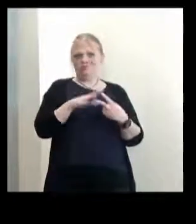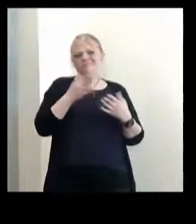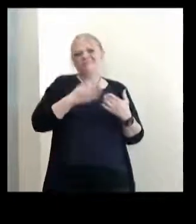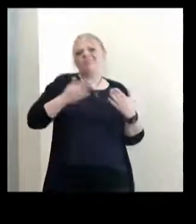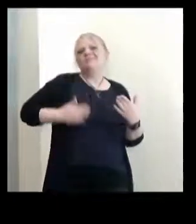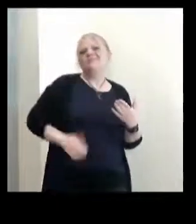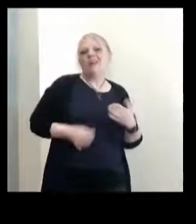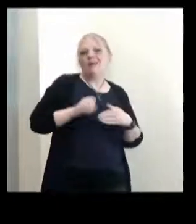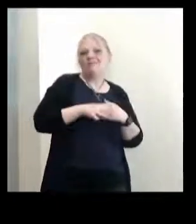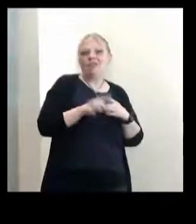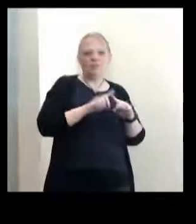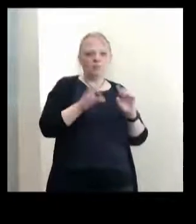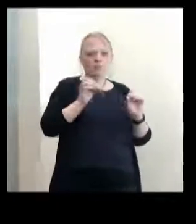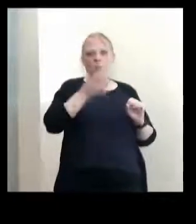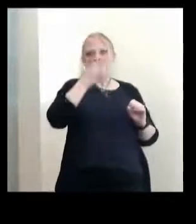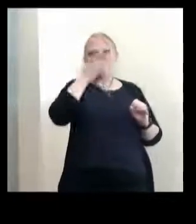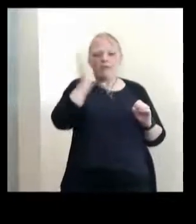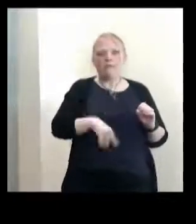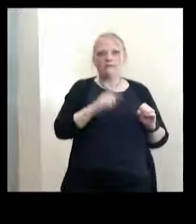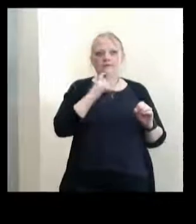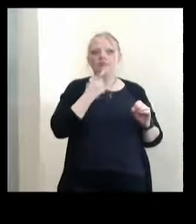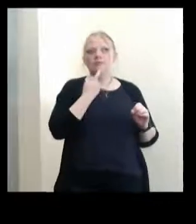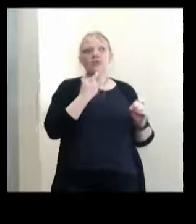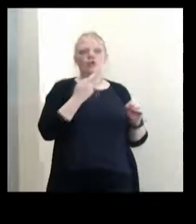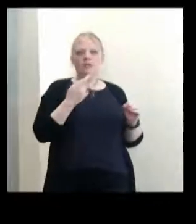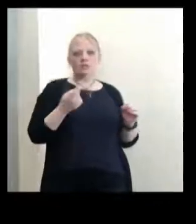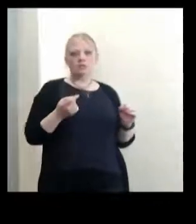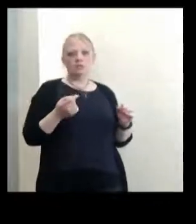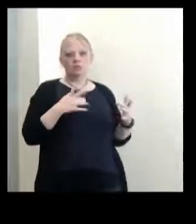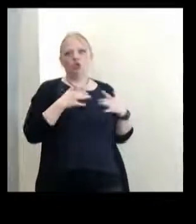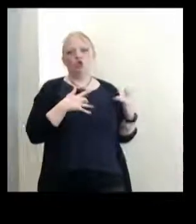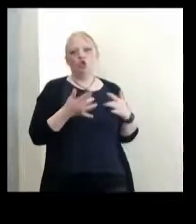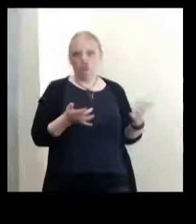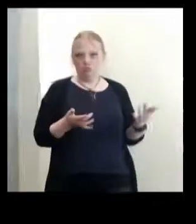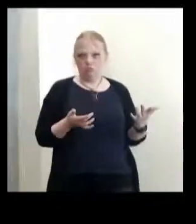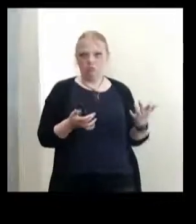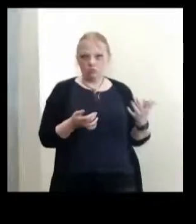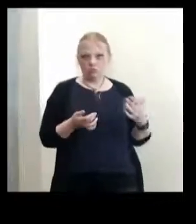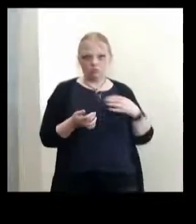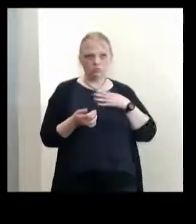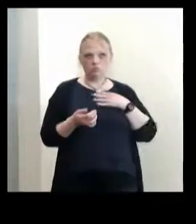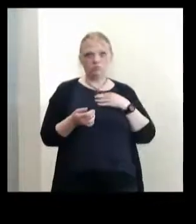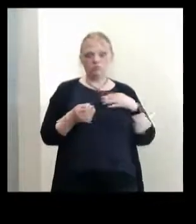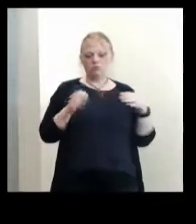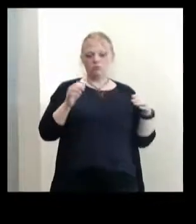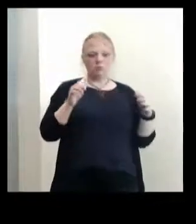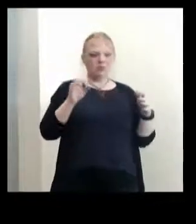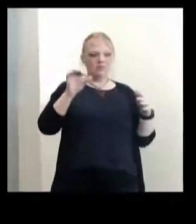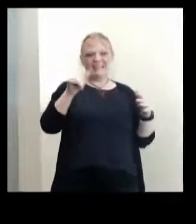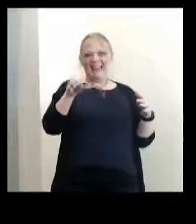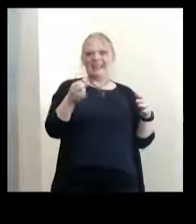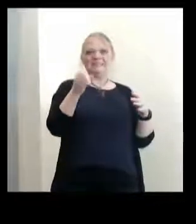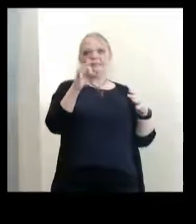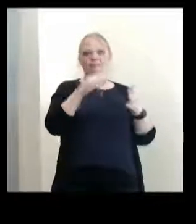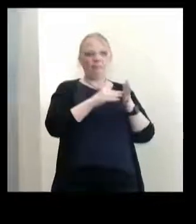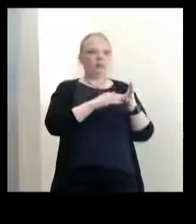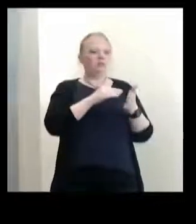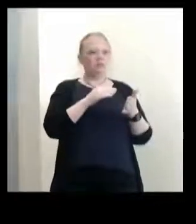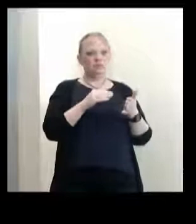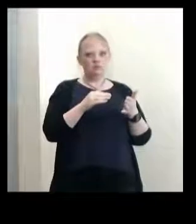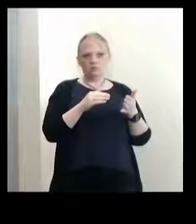but not to the effect that there's a serious concern, and there's been tens of millions of more of those vaccines